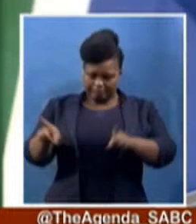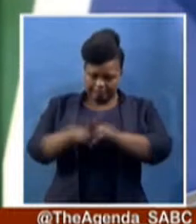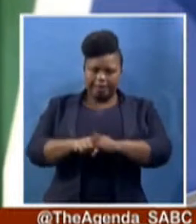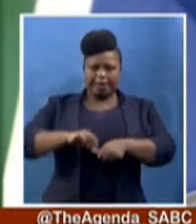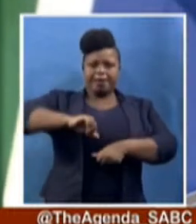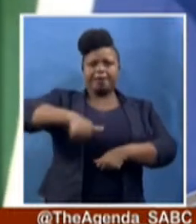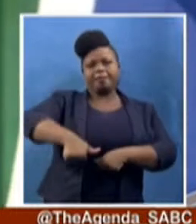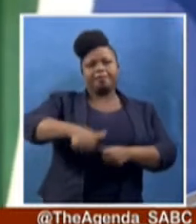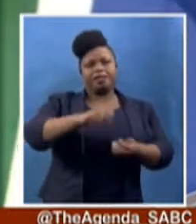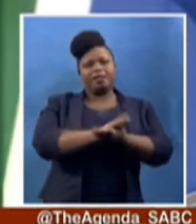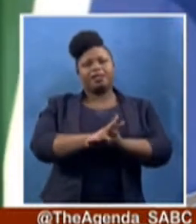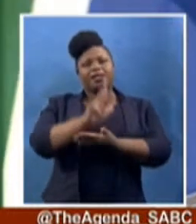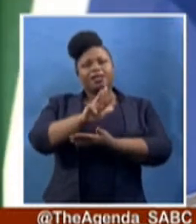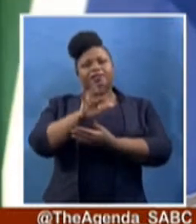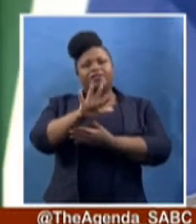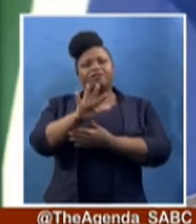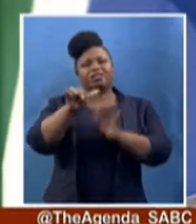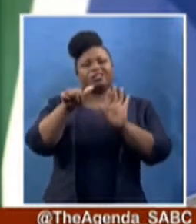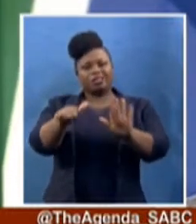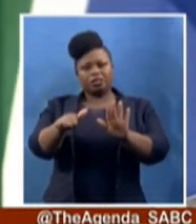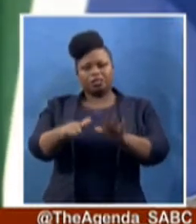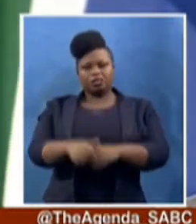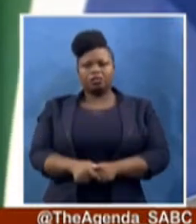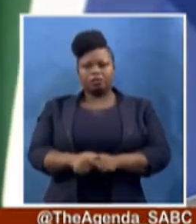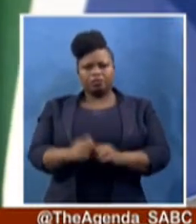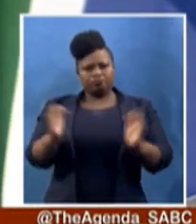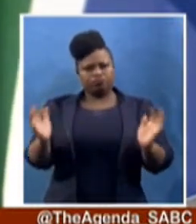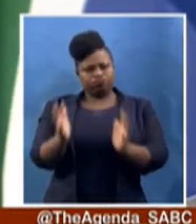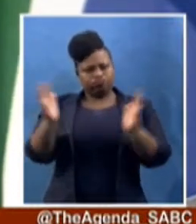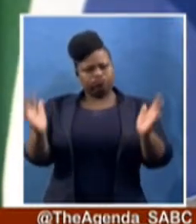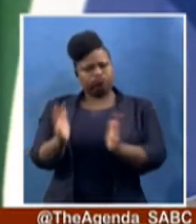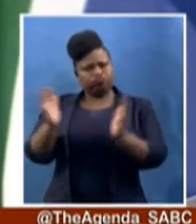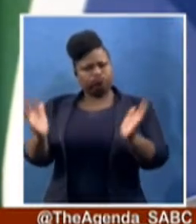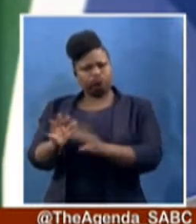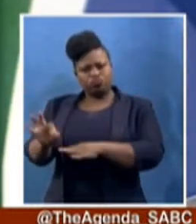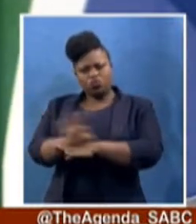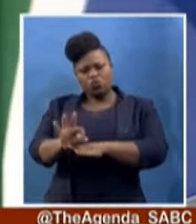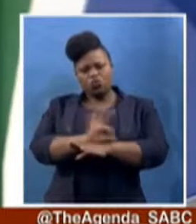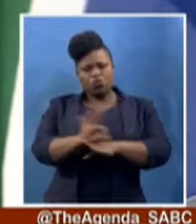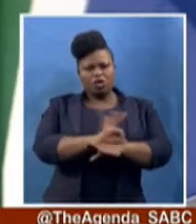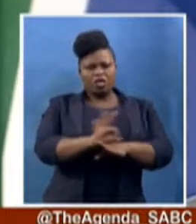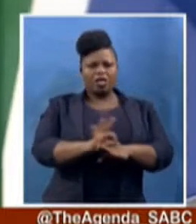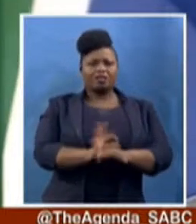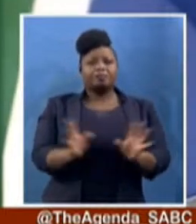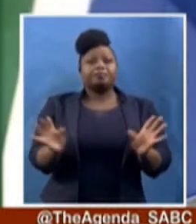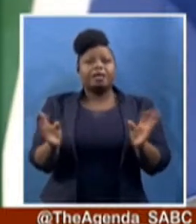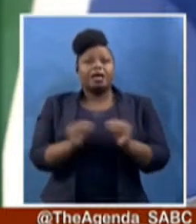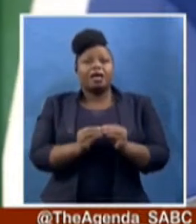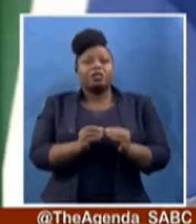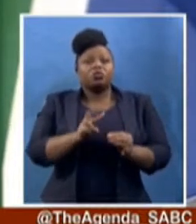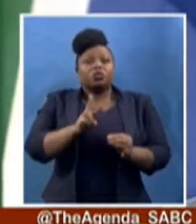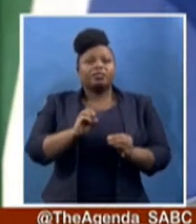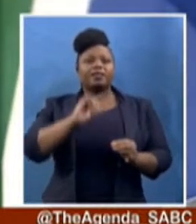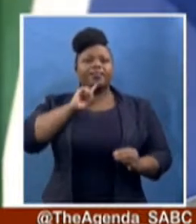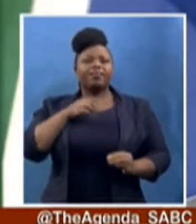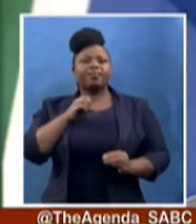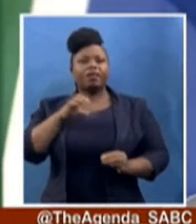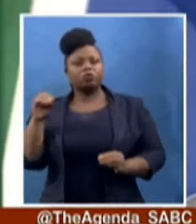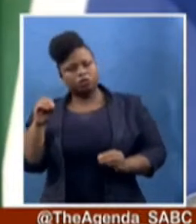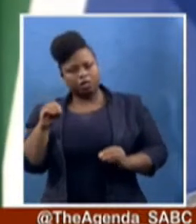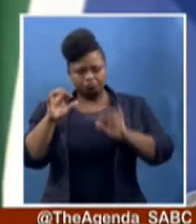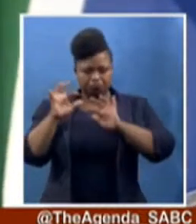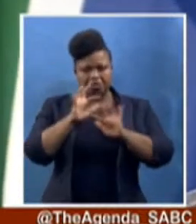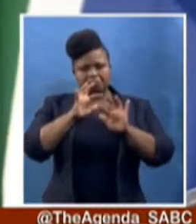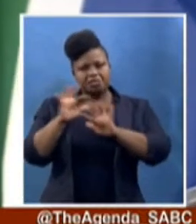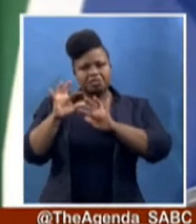mobilized themselves, and 20,000 of them marched to the union buildings to